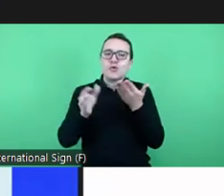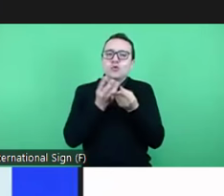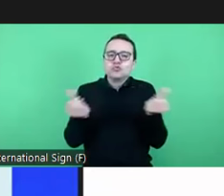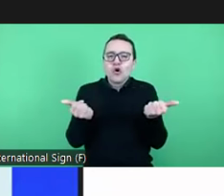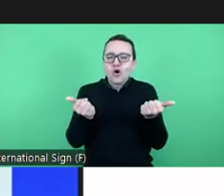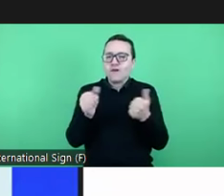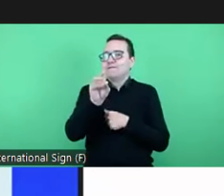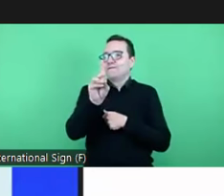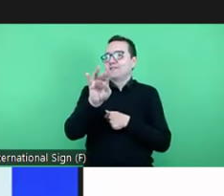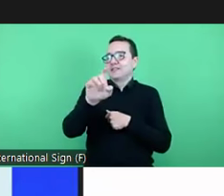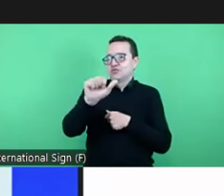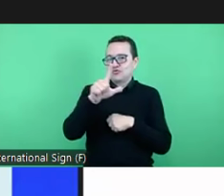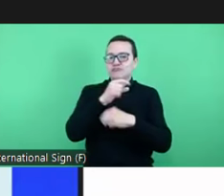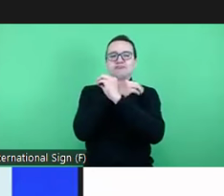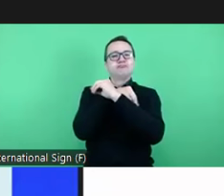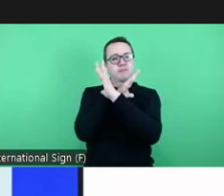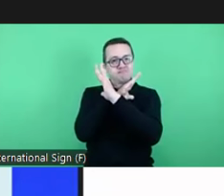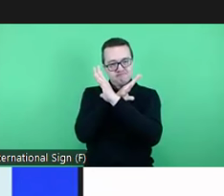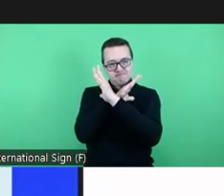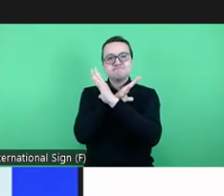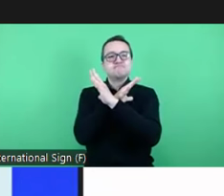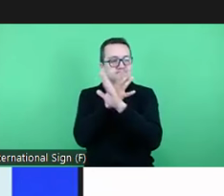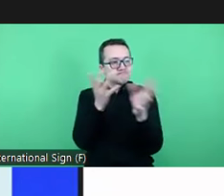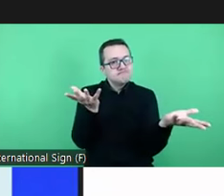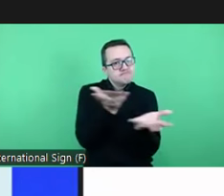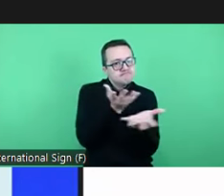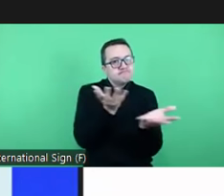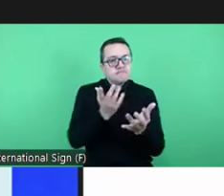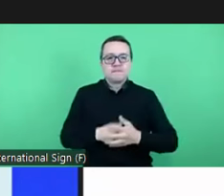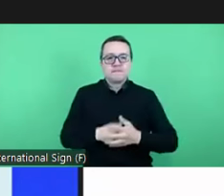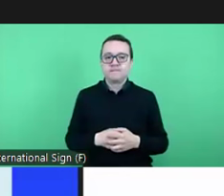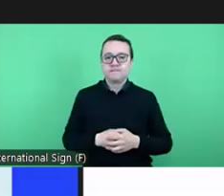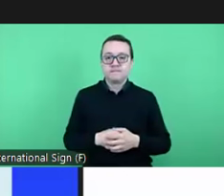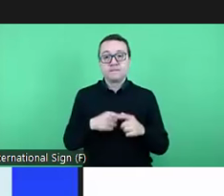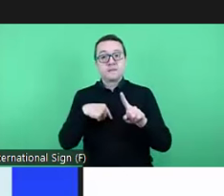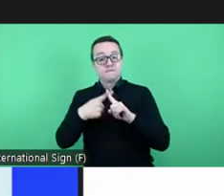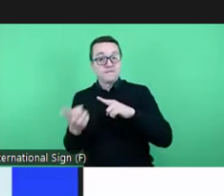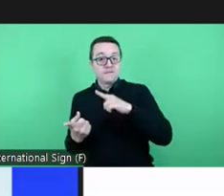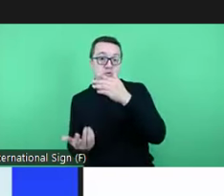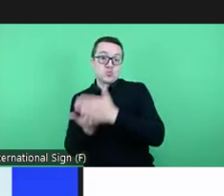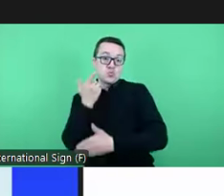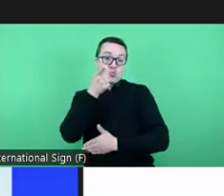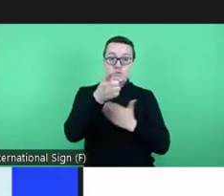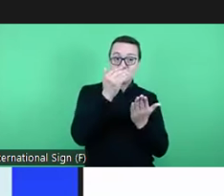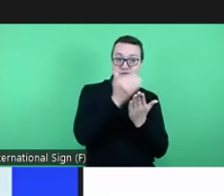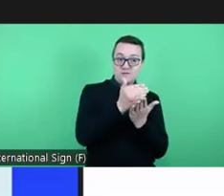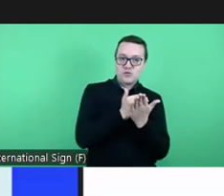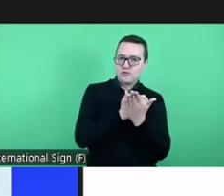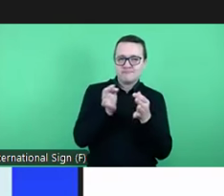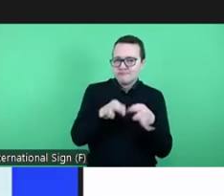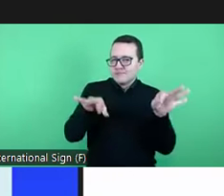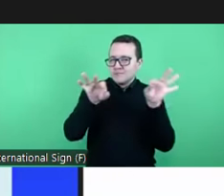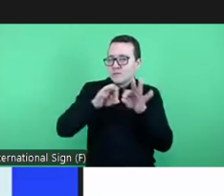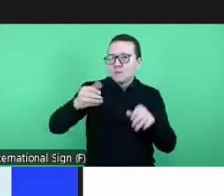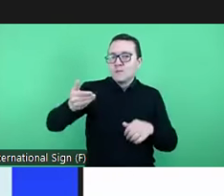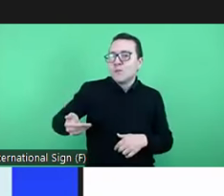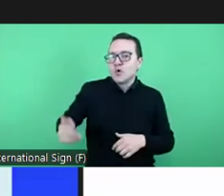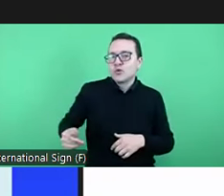for que a gente us. traz nesse programa, que é super importante também, é There o is a new olhar thing we have in this diferenciado, que program, which is ao invés da important. gente pagar